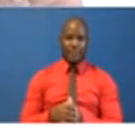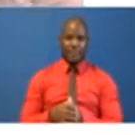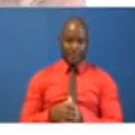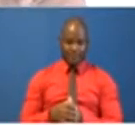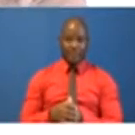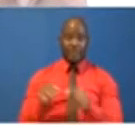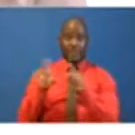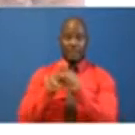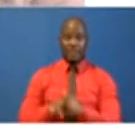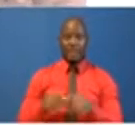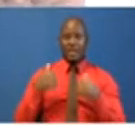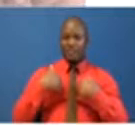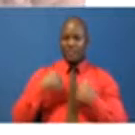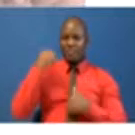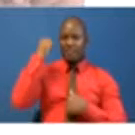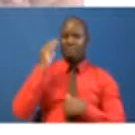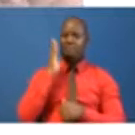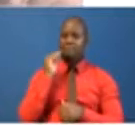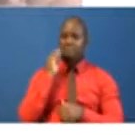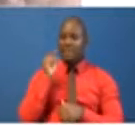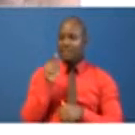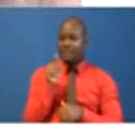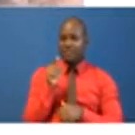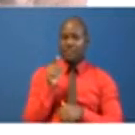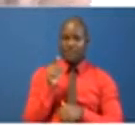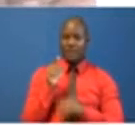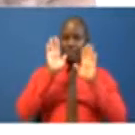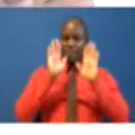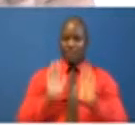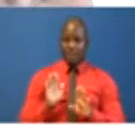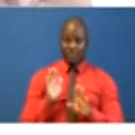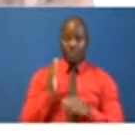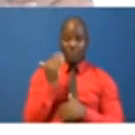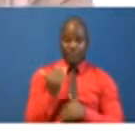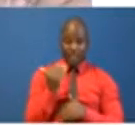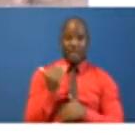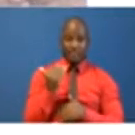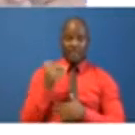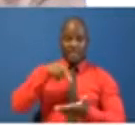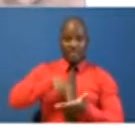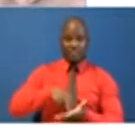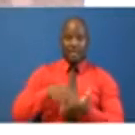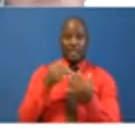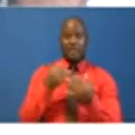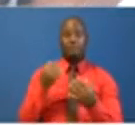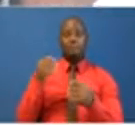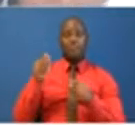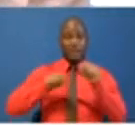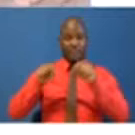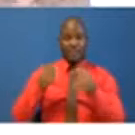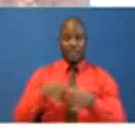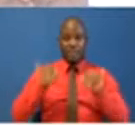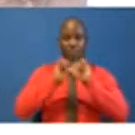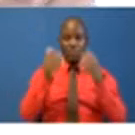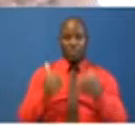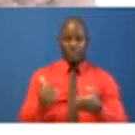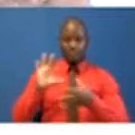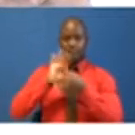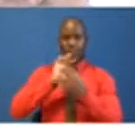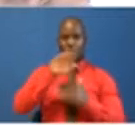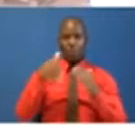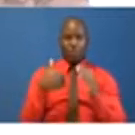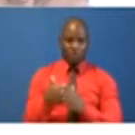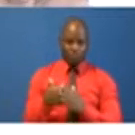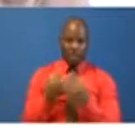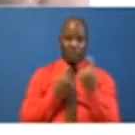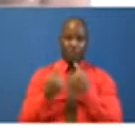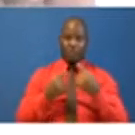and then of course does your political experience that's very important because you are you're running an institution that requires combination of all those things